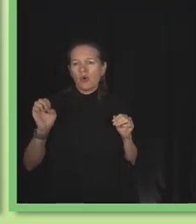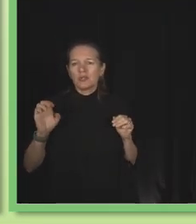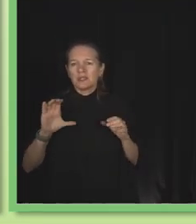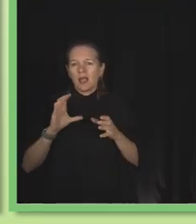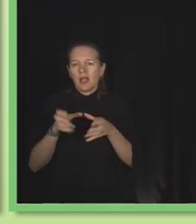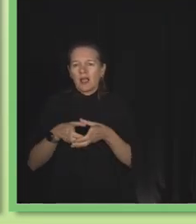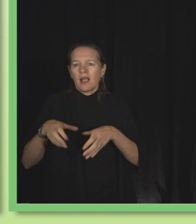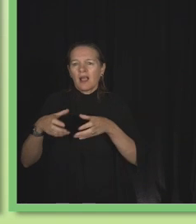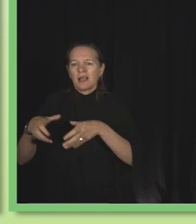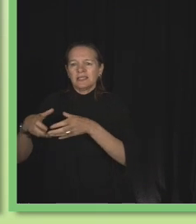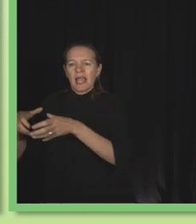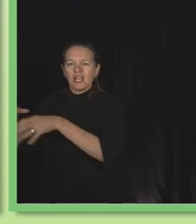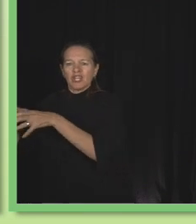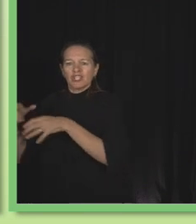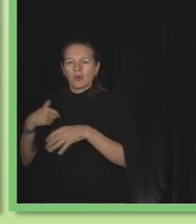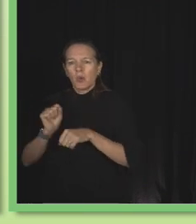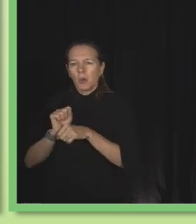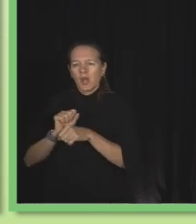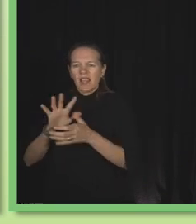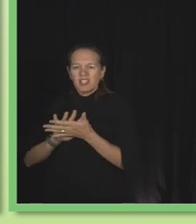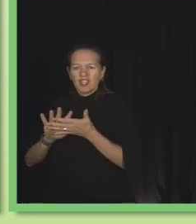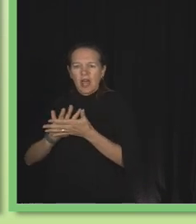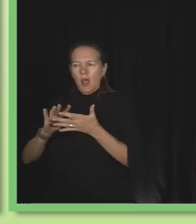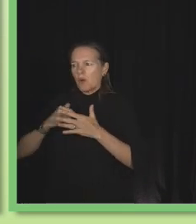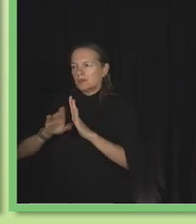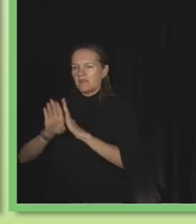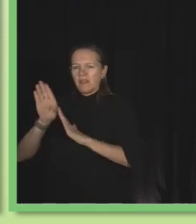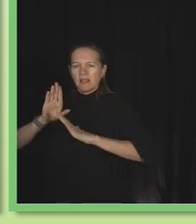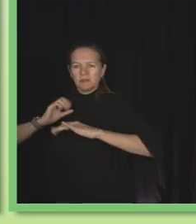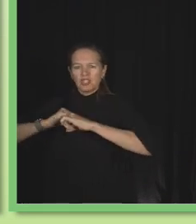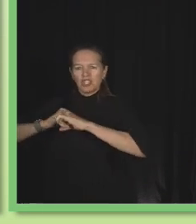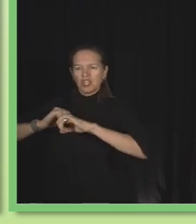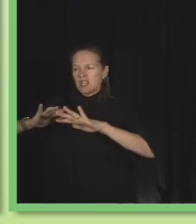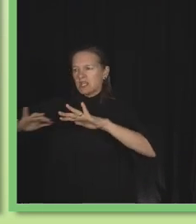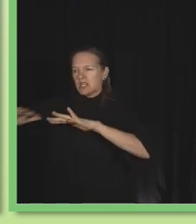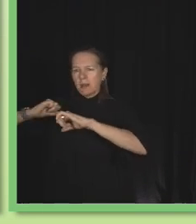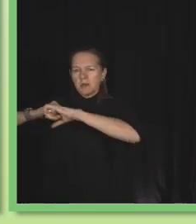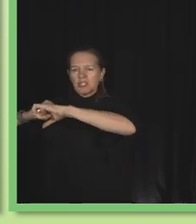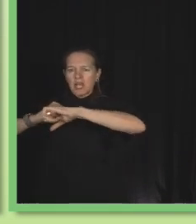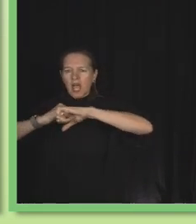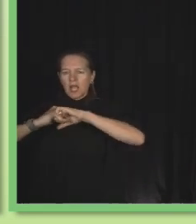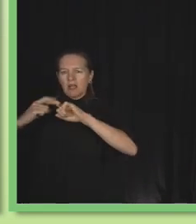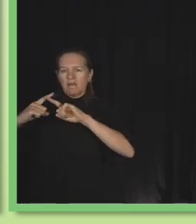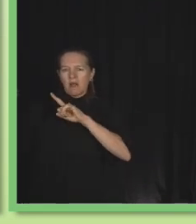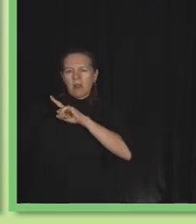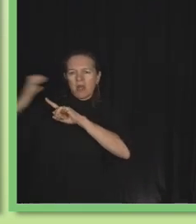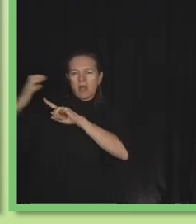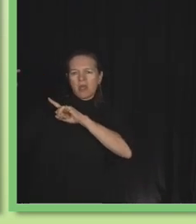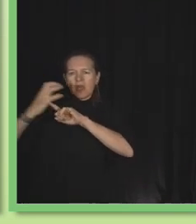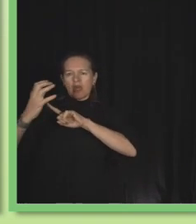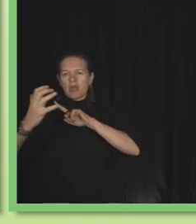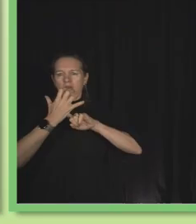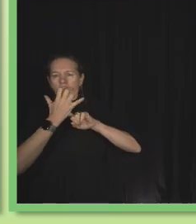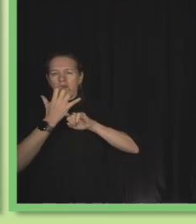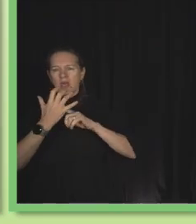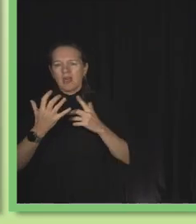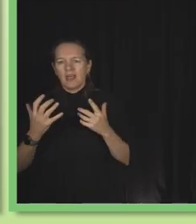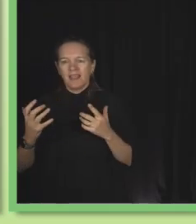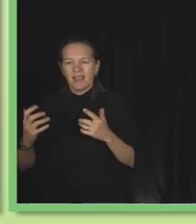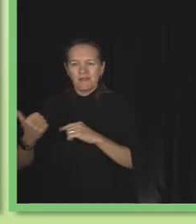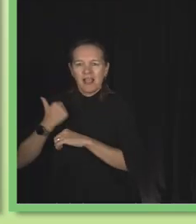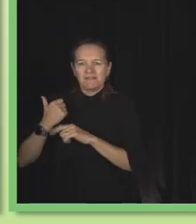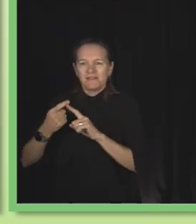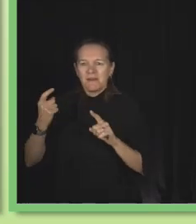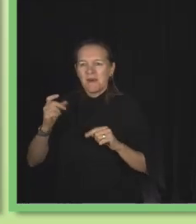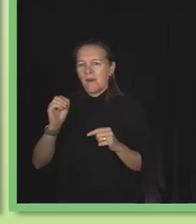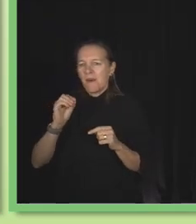have been working in the shadows, developing security technologies to protect against the threats attacking open source. Not only